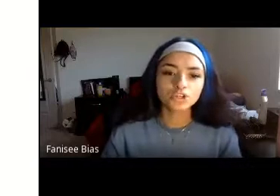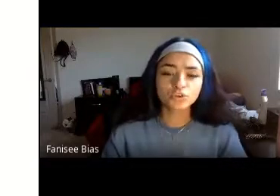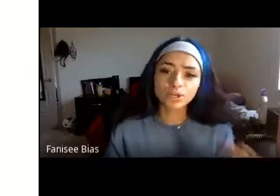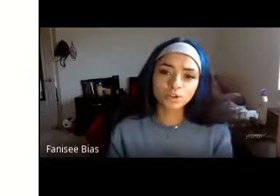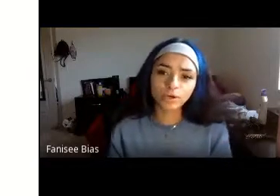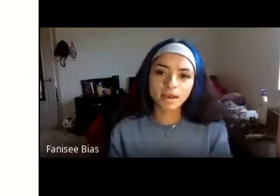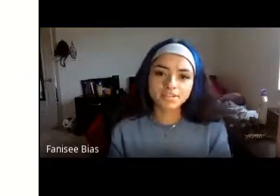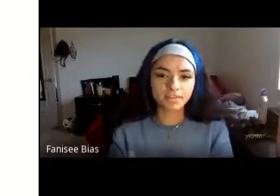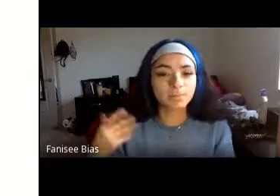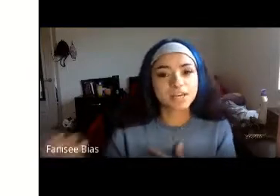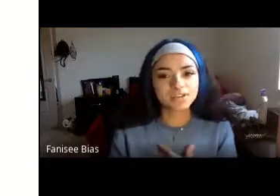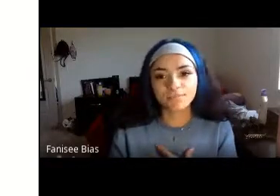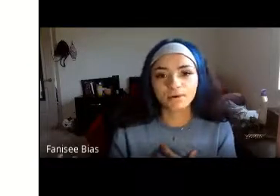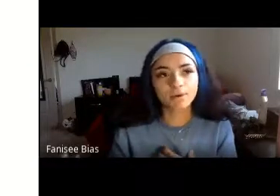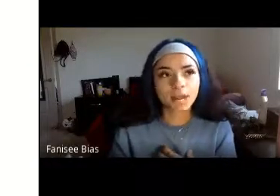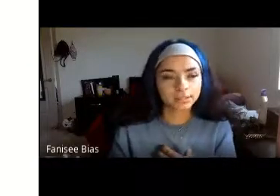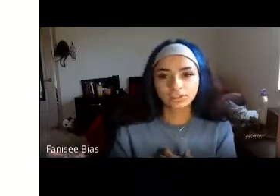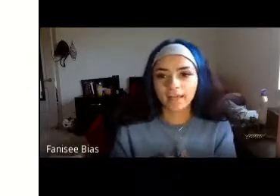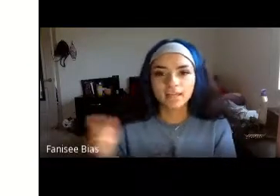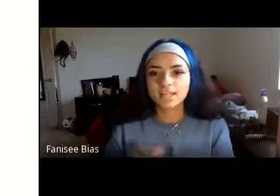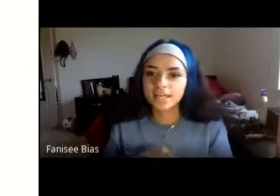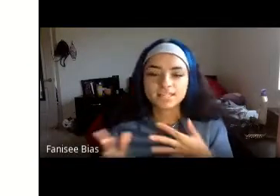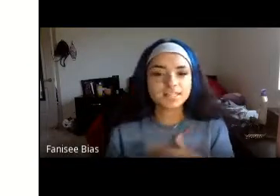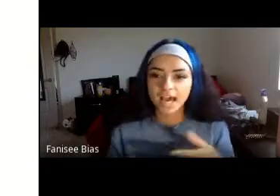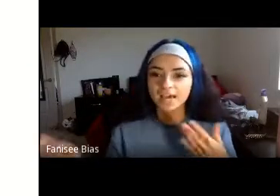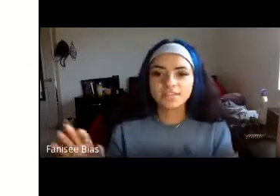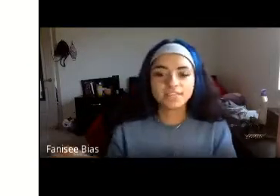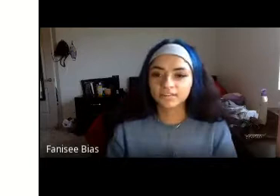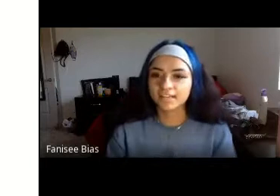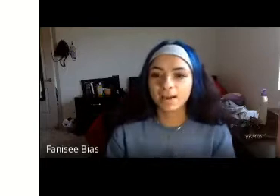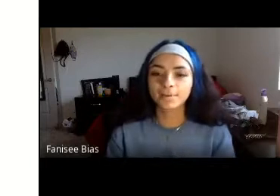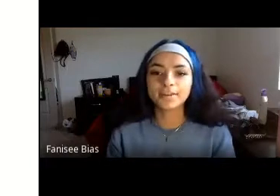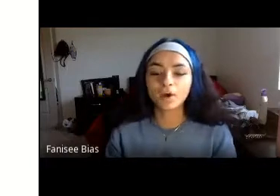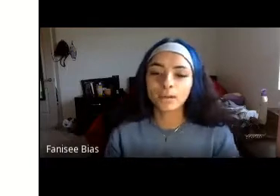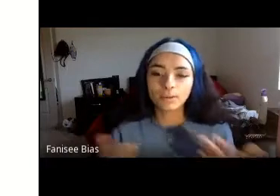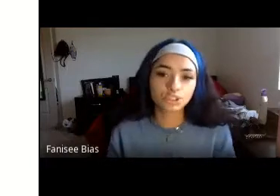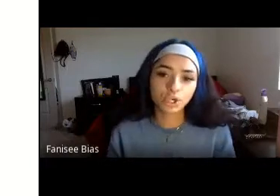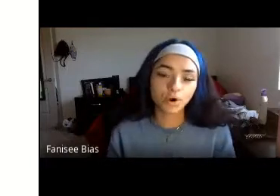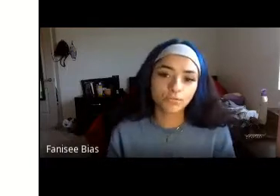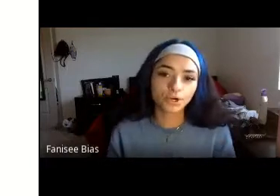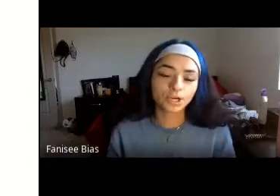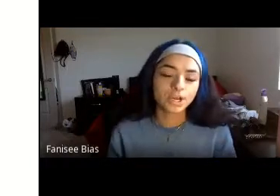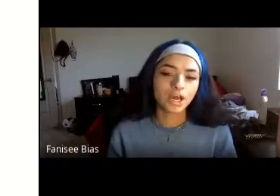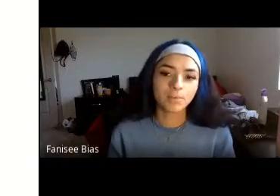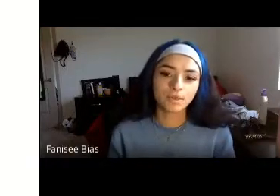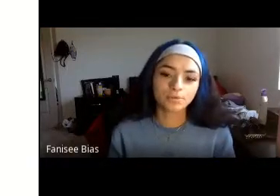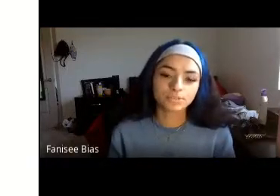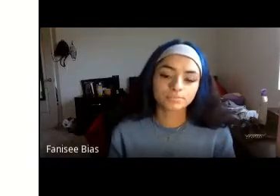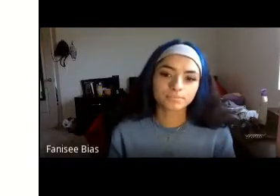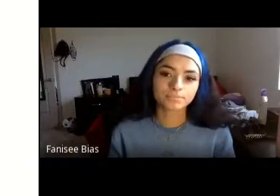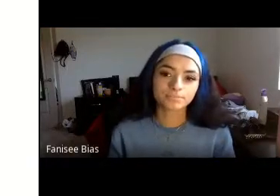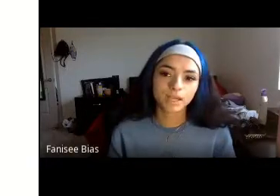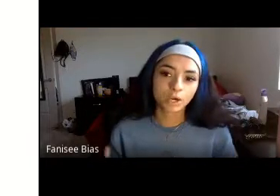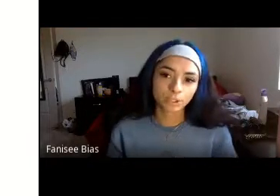there's personal pronouns and then like possessive pronouns. So like this, that, these, stuff like that. But I thought like we would just go over